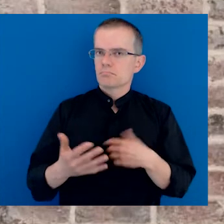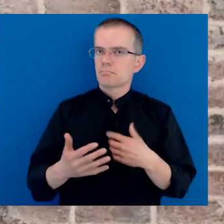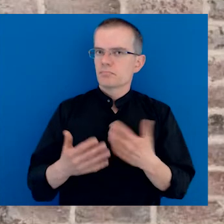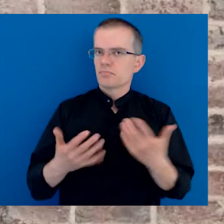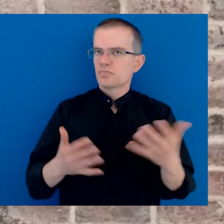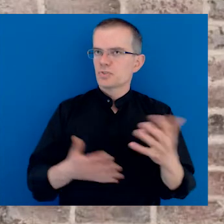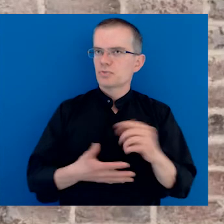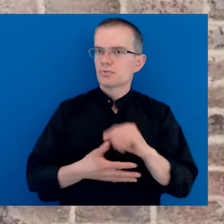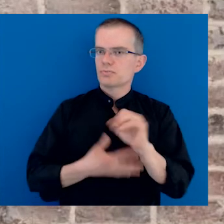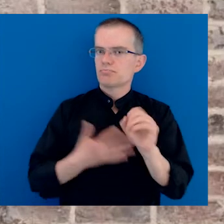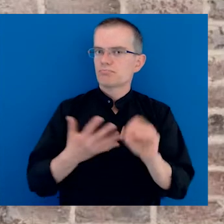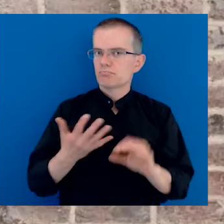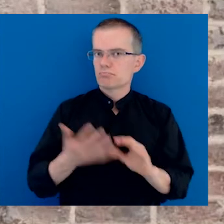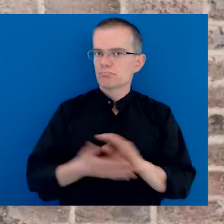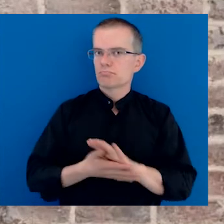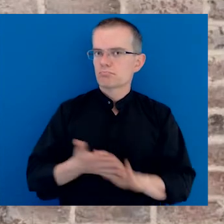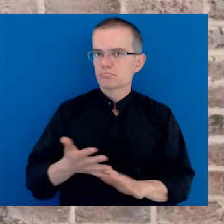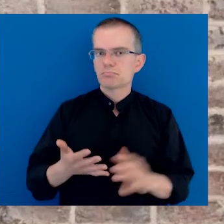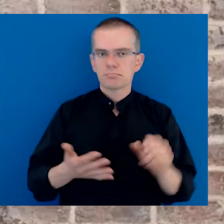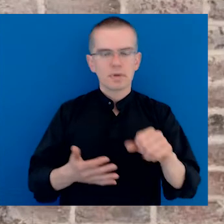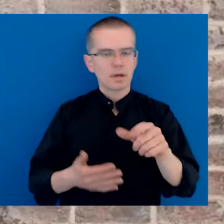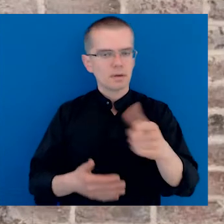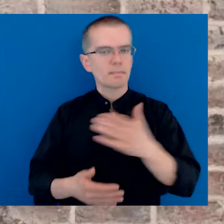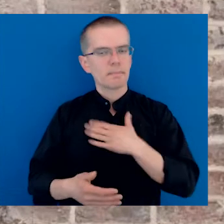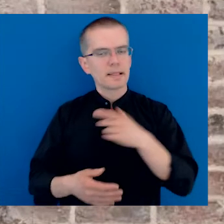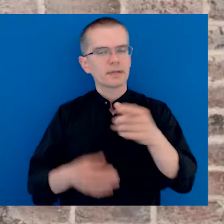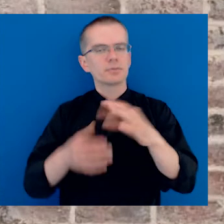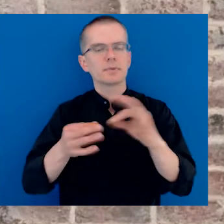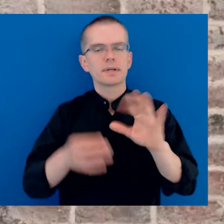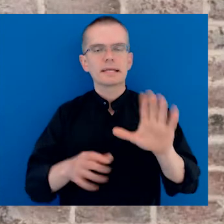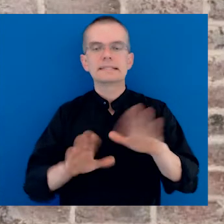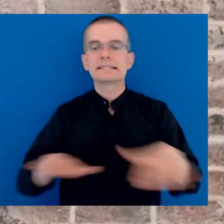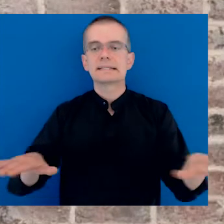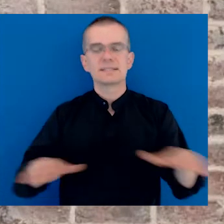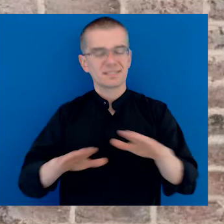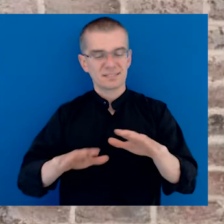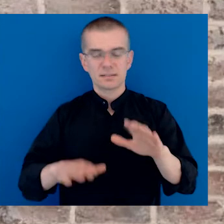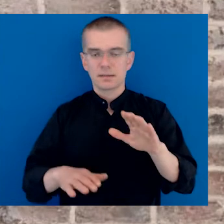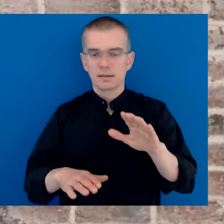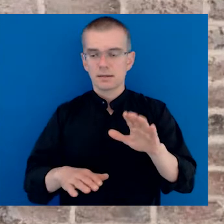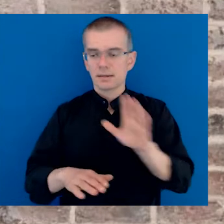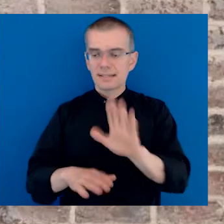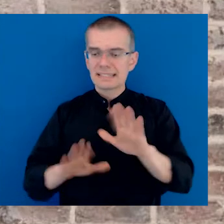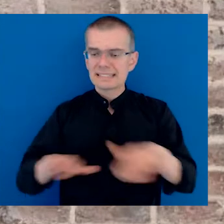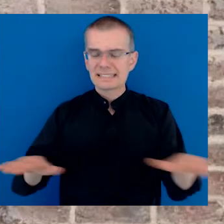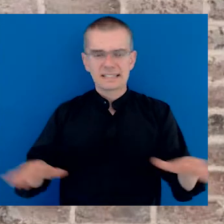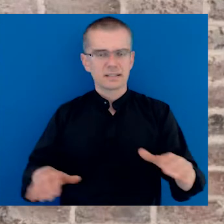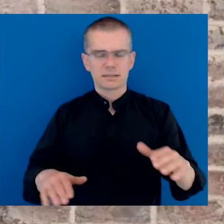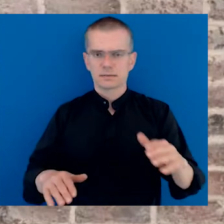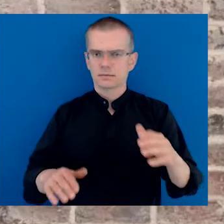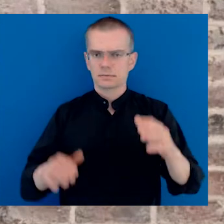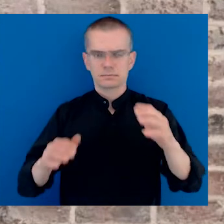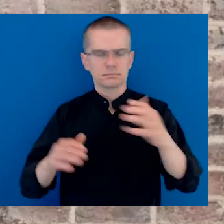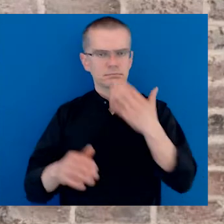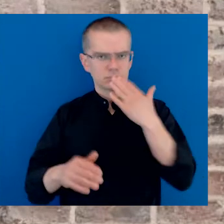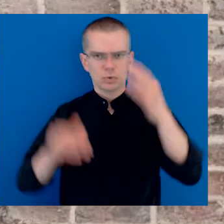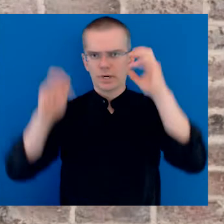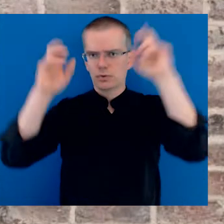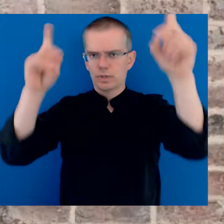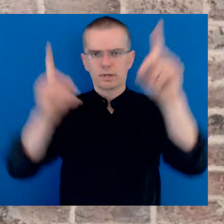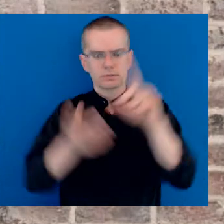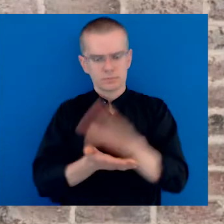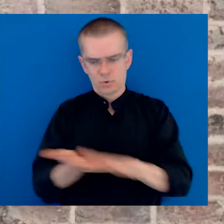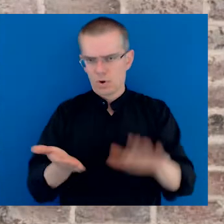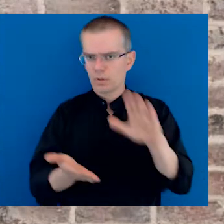sure we said. I'm glad you talked about his kids. His kids were all very well educated. There was such a premium placed on